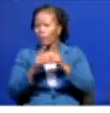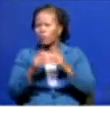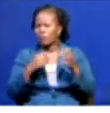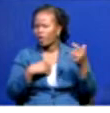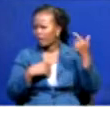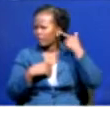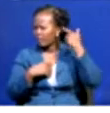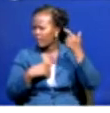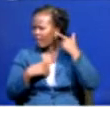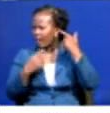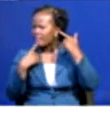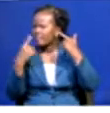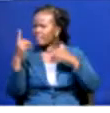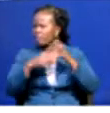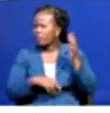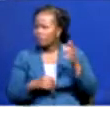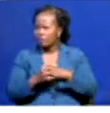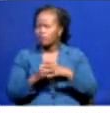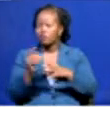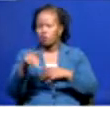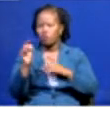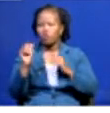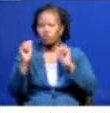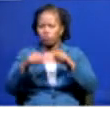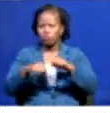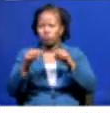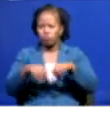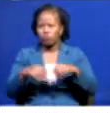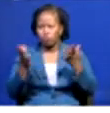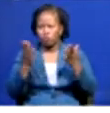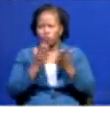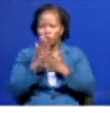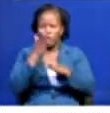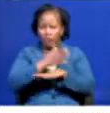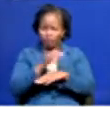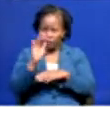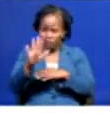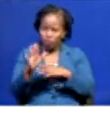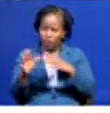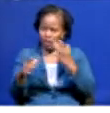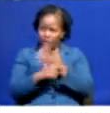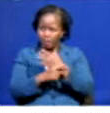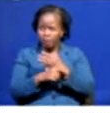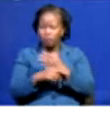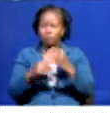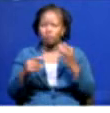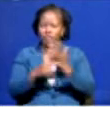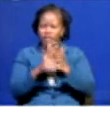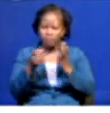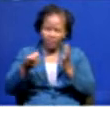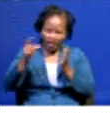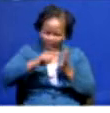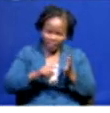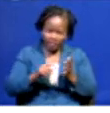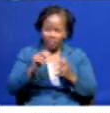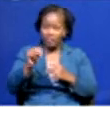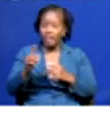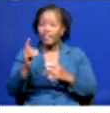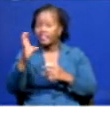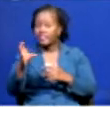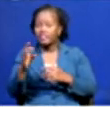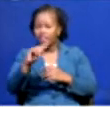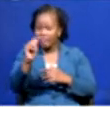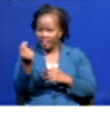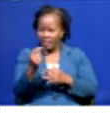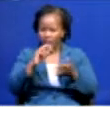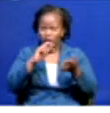commandant say you can now append after your name NDC Kenya. I hope it will have